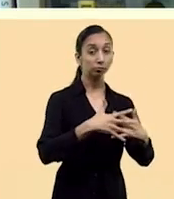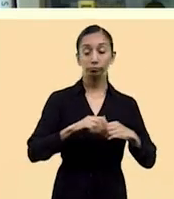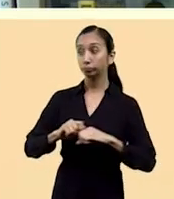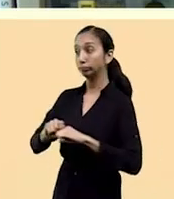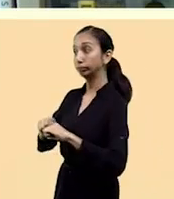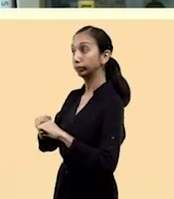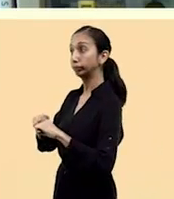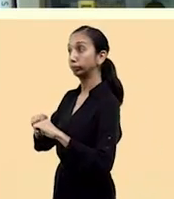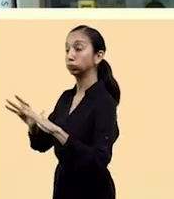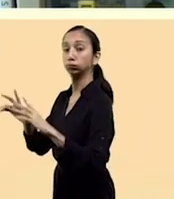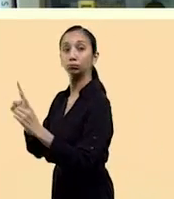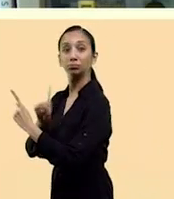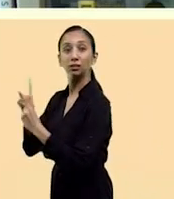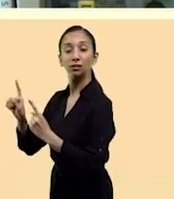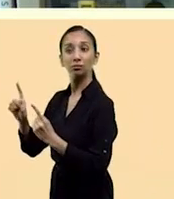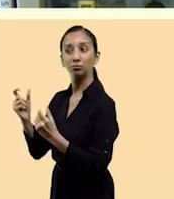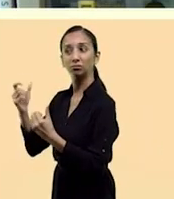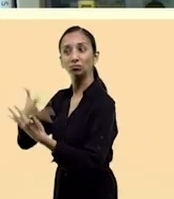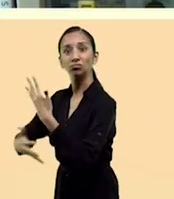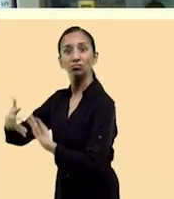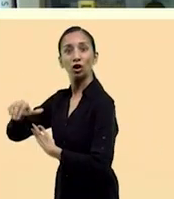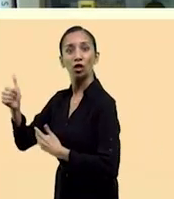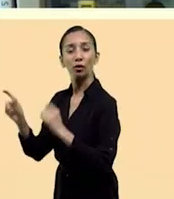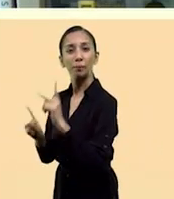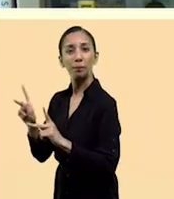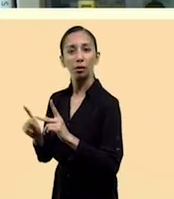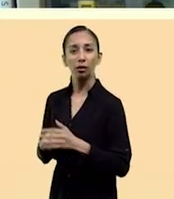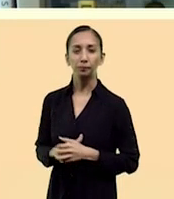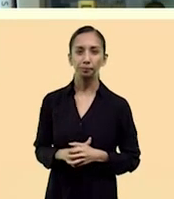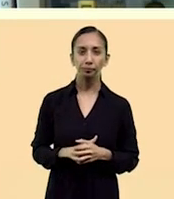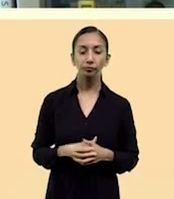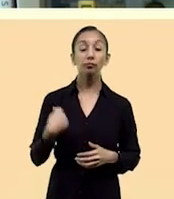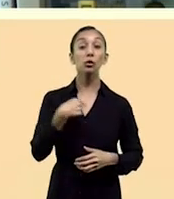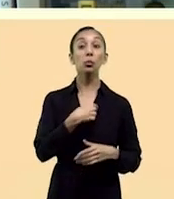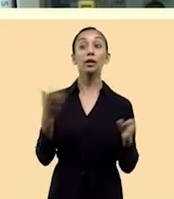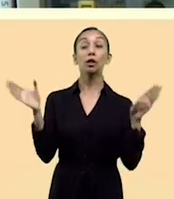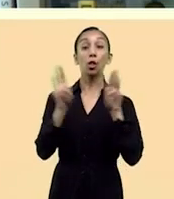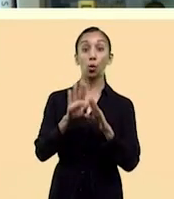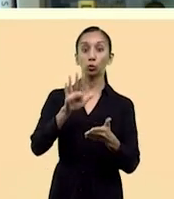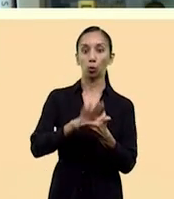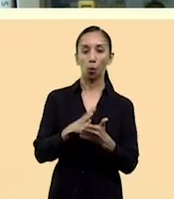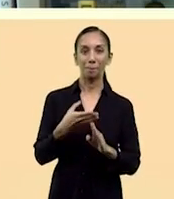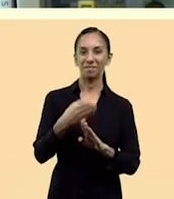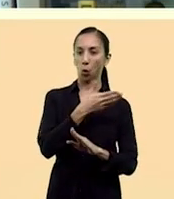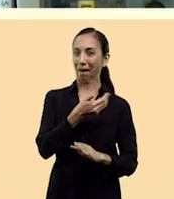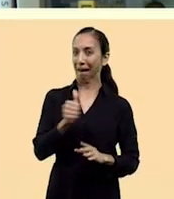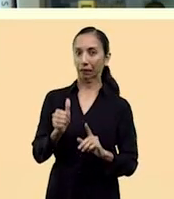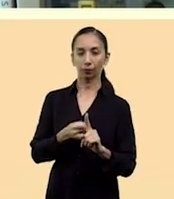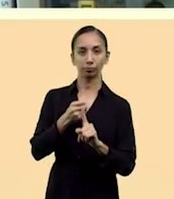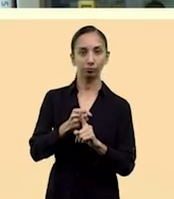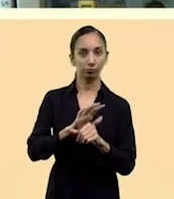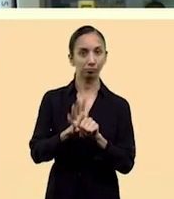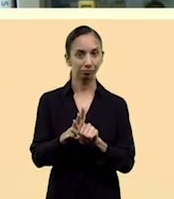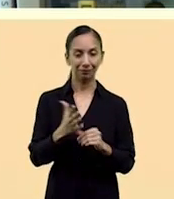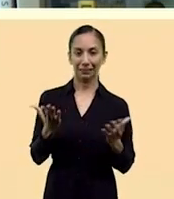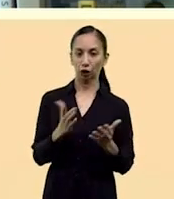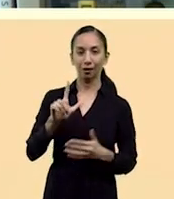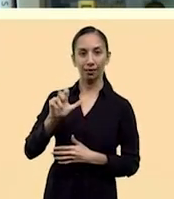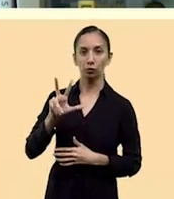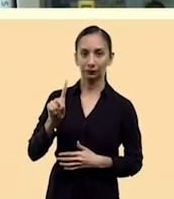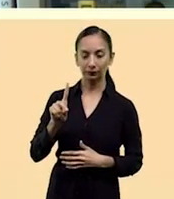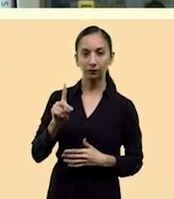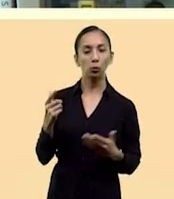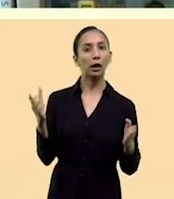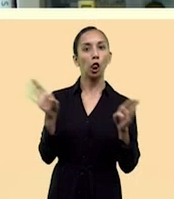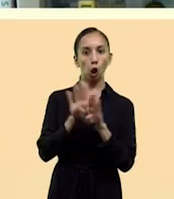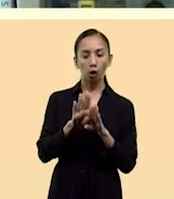people. We closed schools before there was any known occurrence of the virus in schools to mitigate the spread of the disease, and it